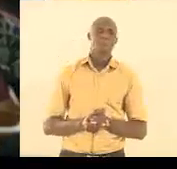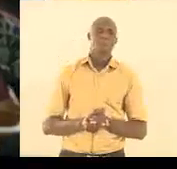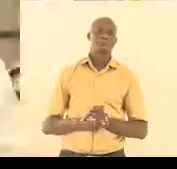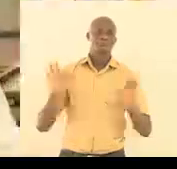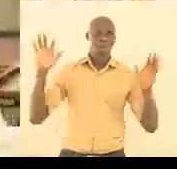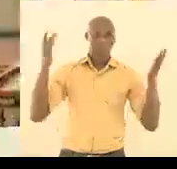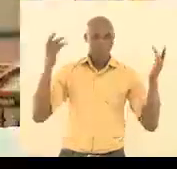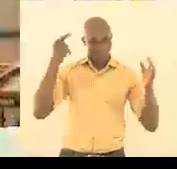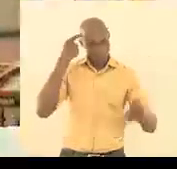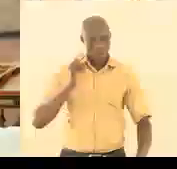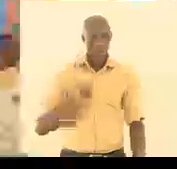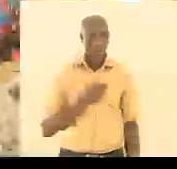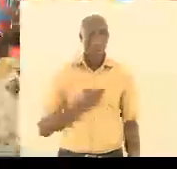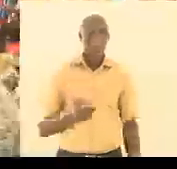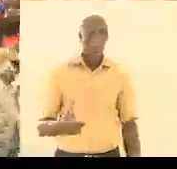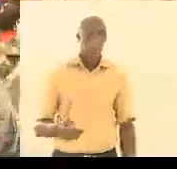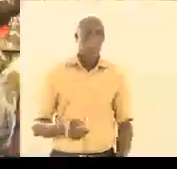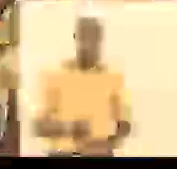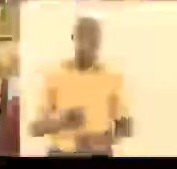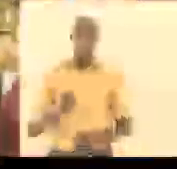Notwithstanding what is in their head. Clap for us.